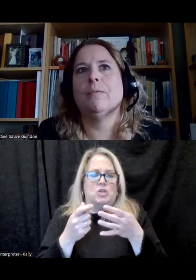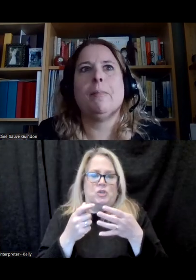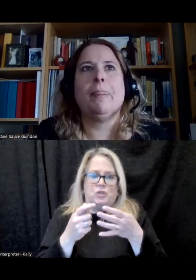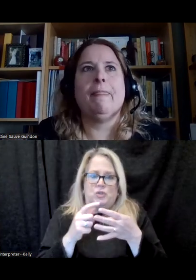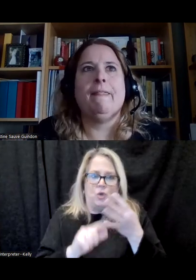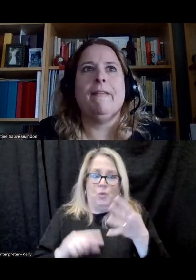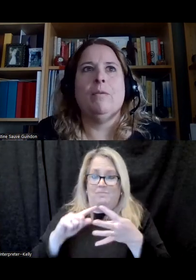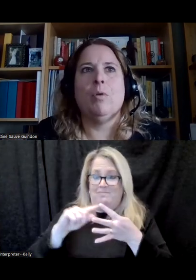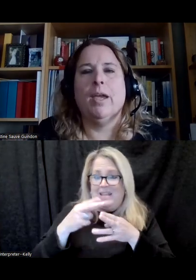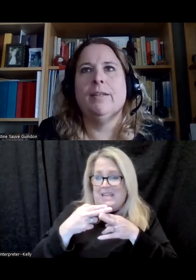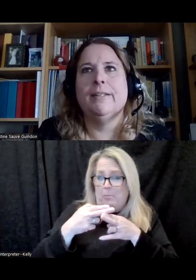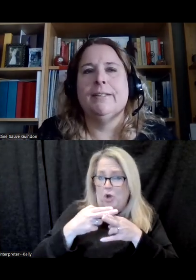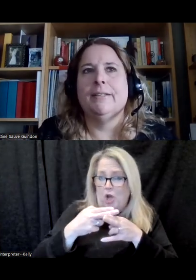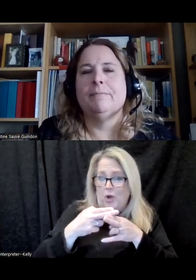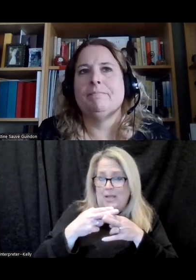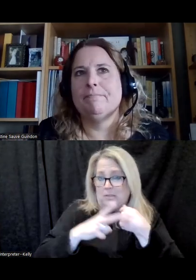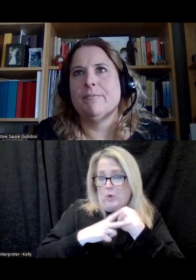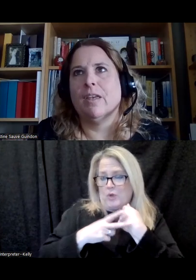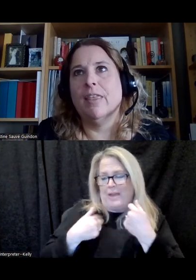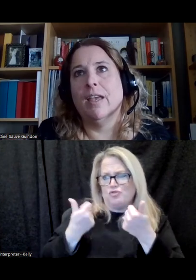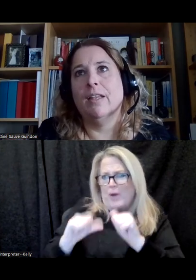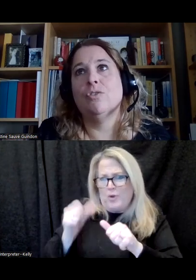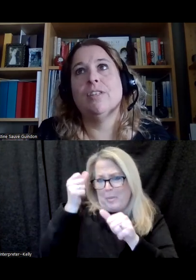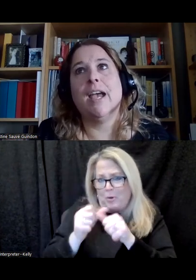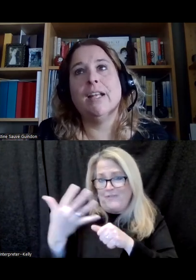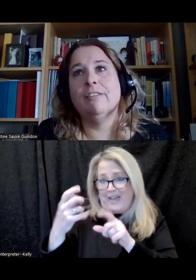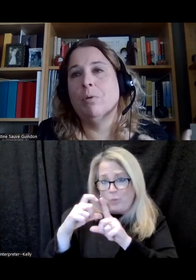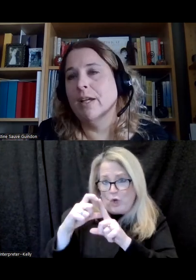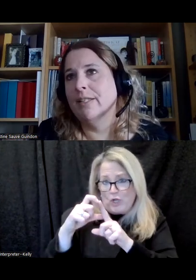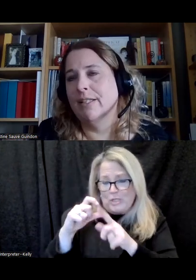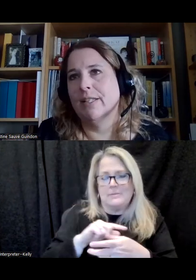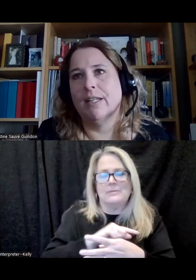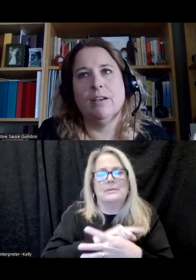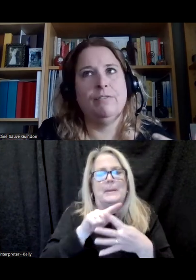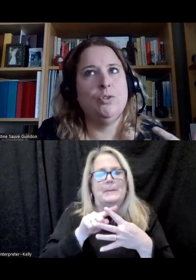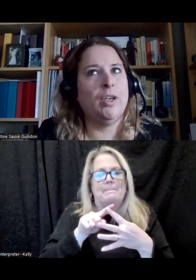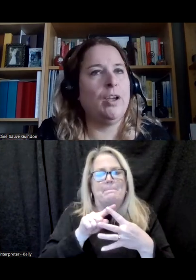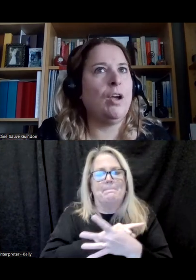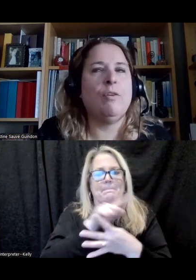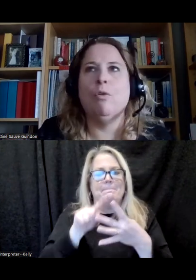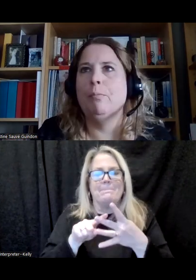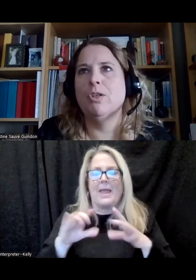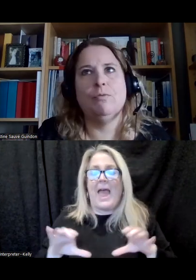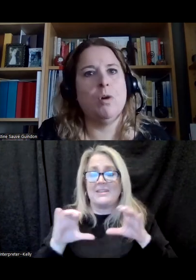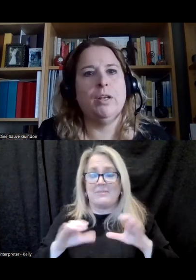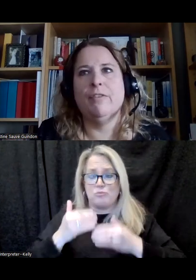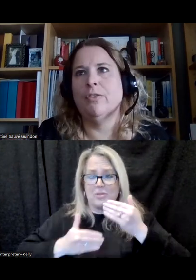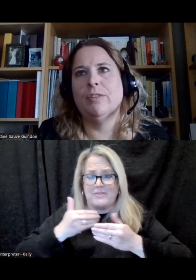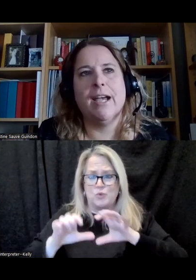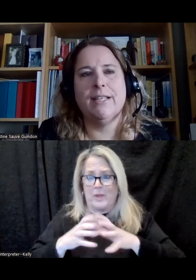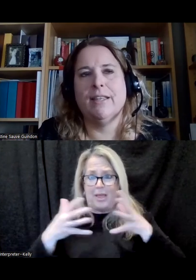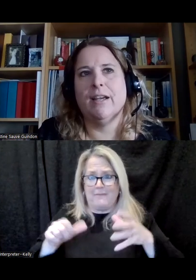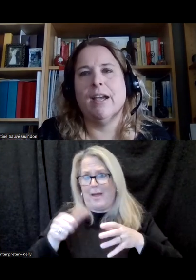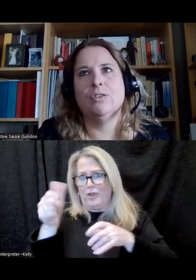words, right? Then there's the active processing of doing a whole bunch of what of